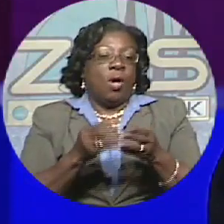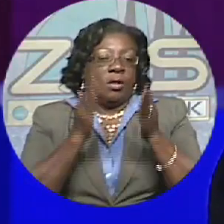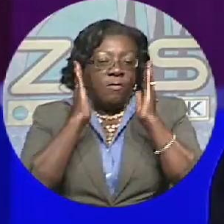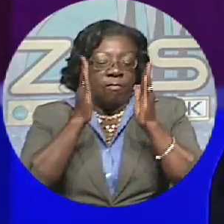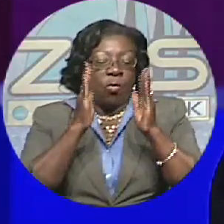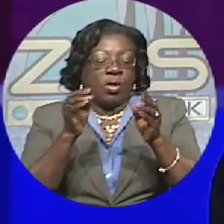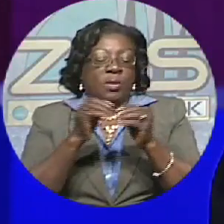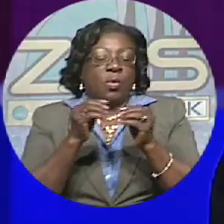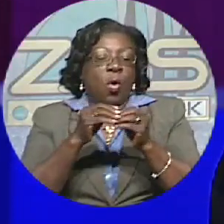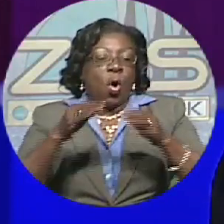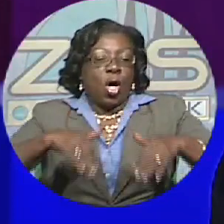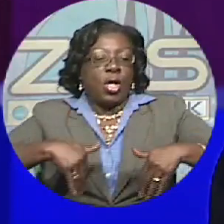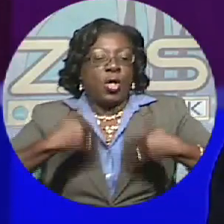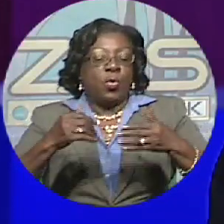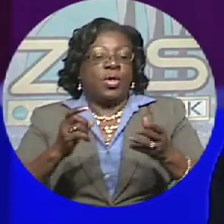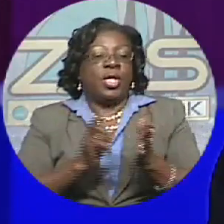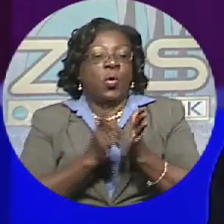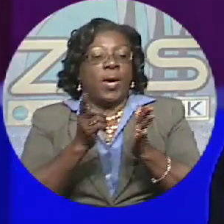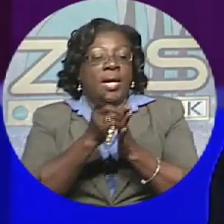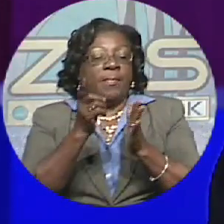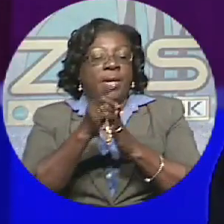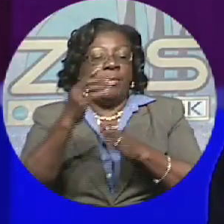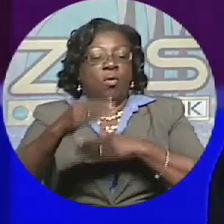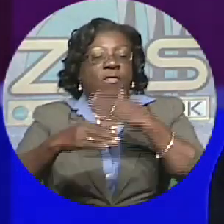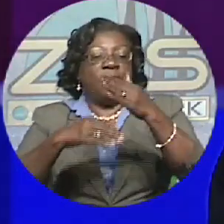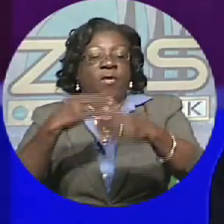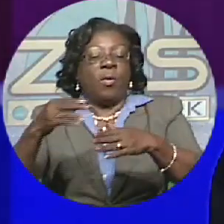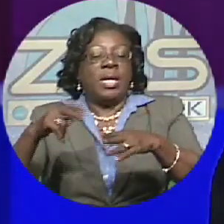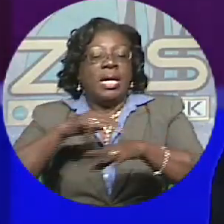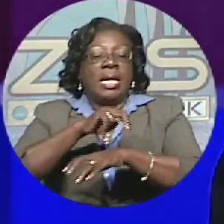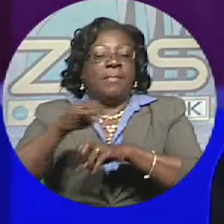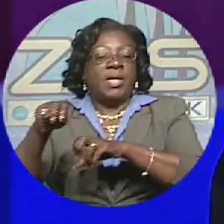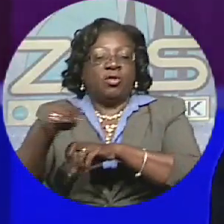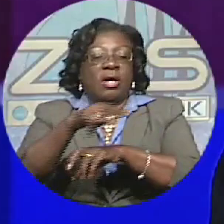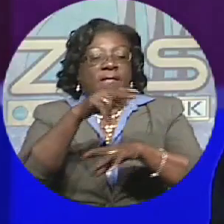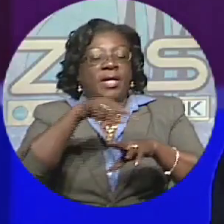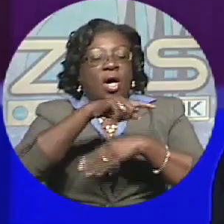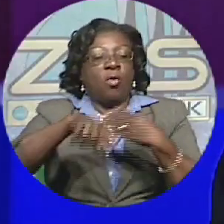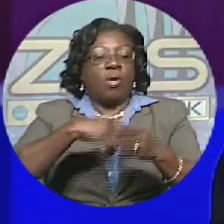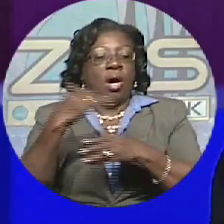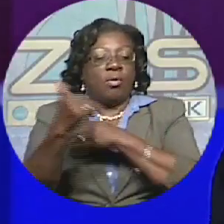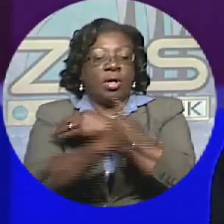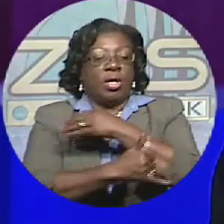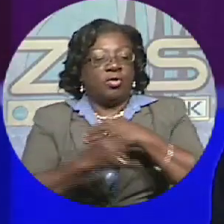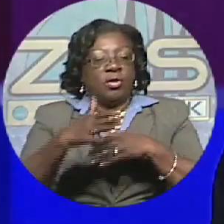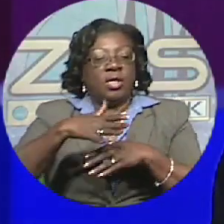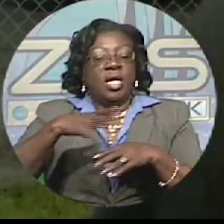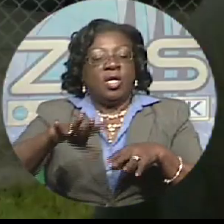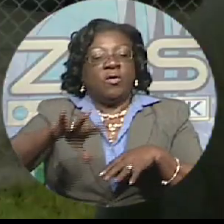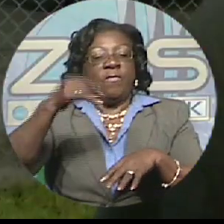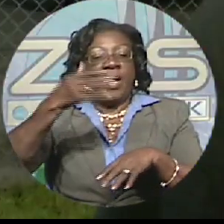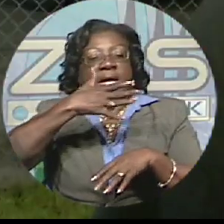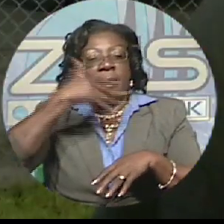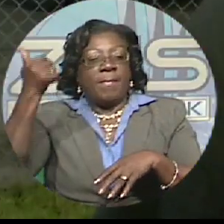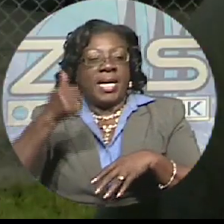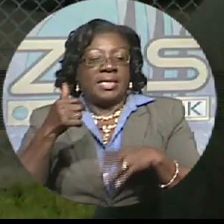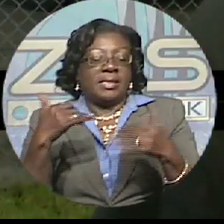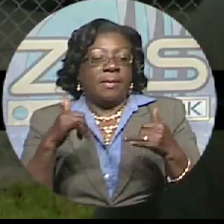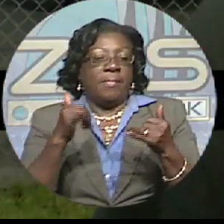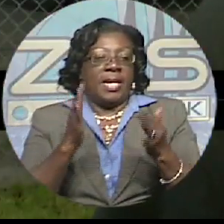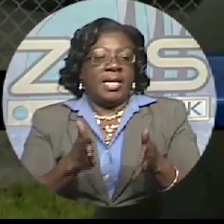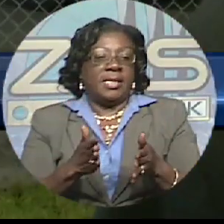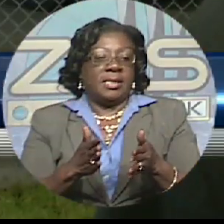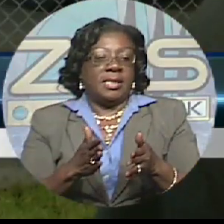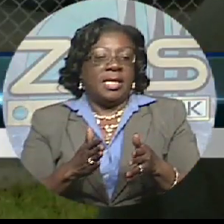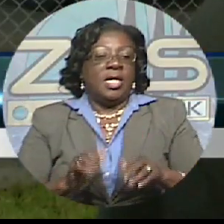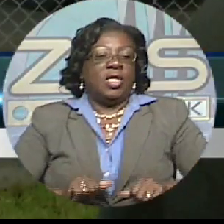on youth development moving forward, and that means traveling around the country to find the best possible talent. We need funds to be able to